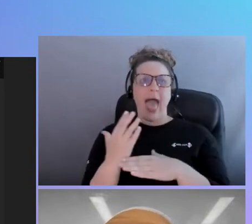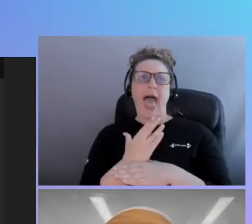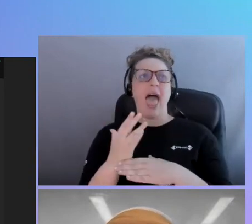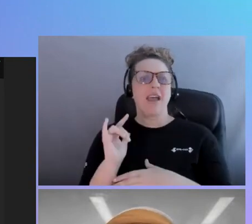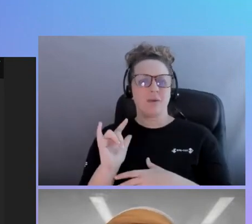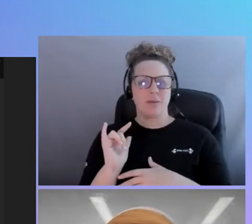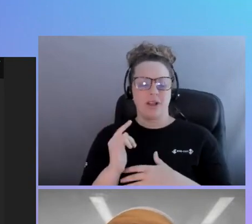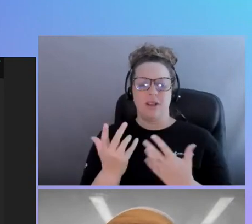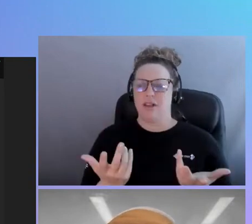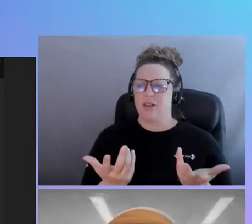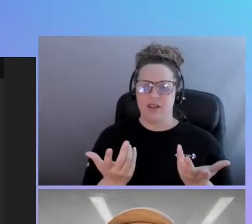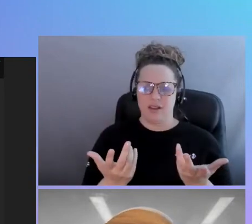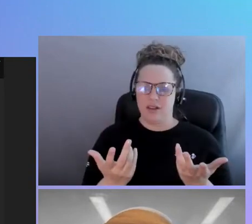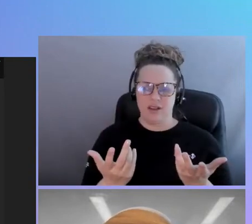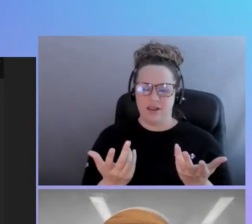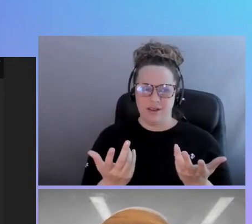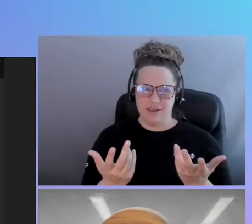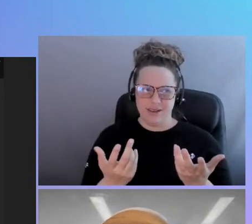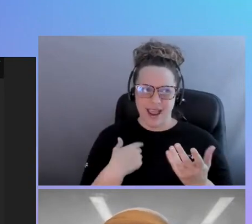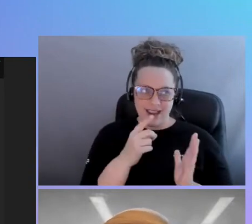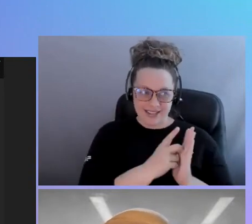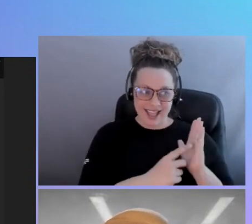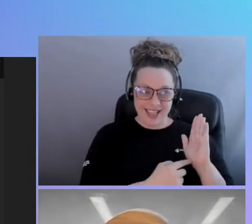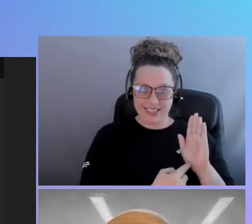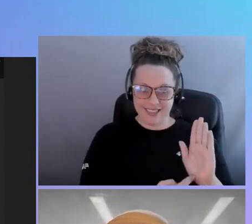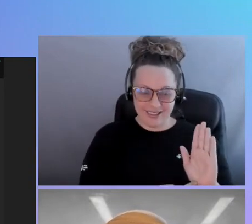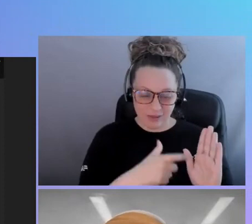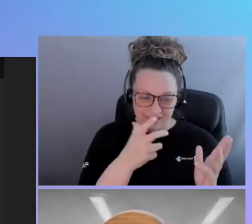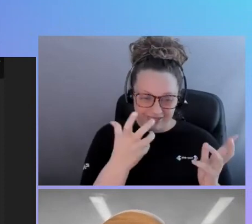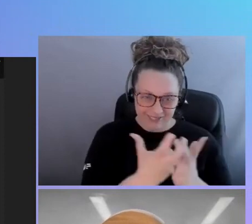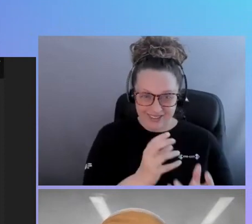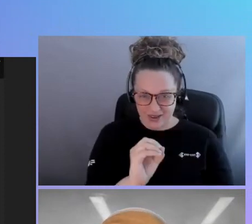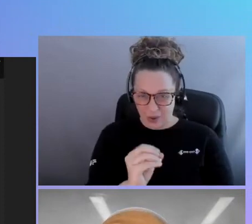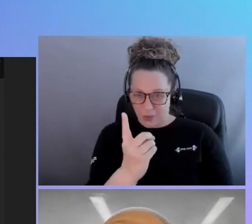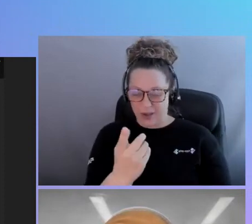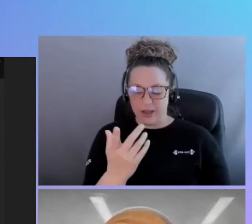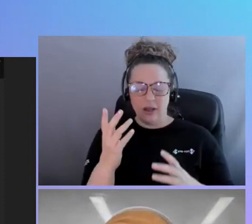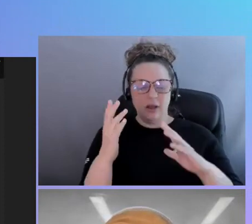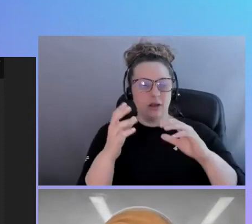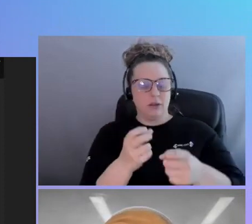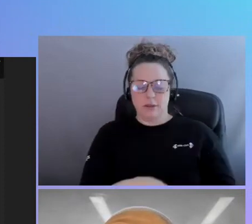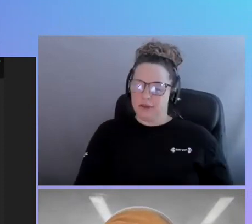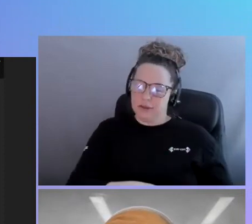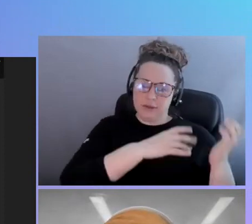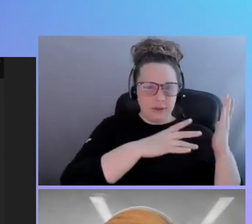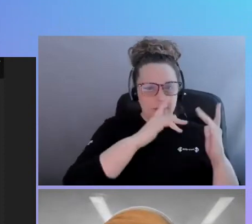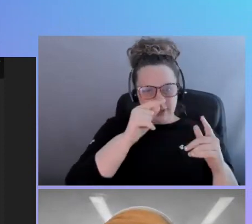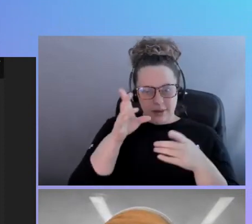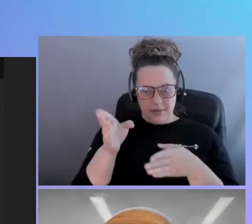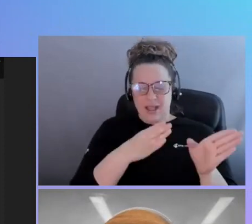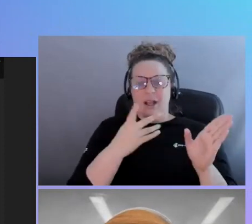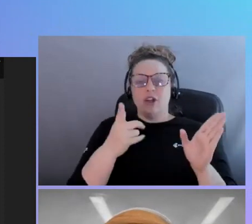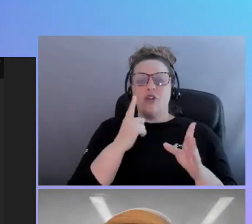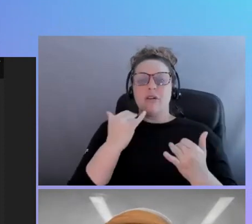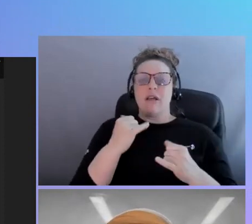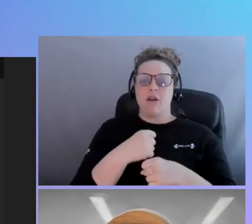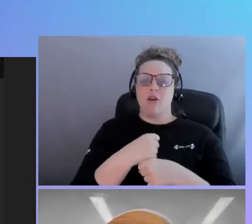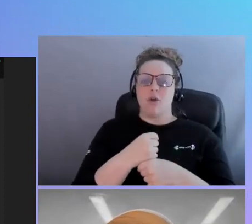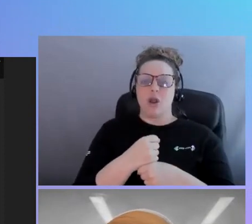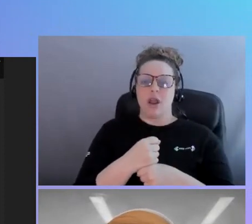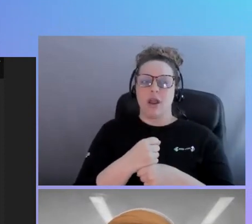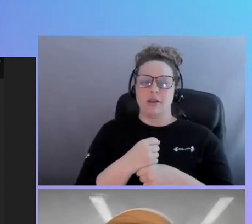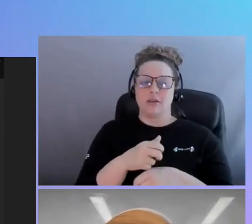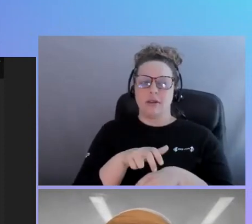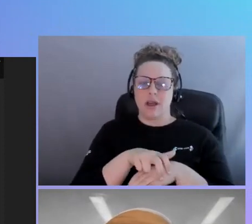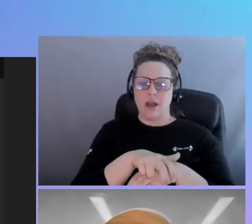they were designing a cockpit for no one. In the end, they decided to create adjustable